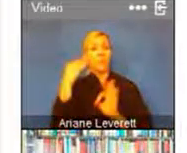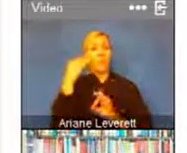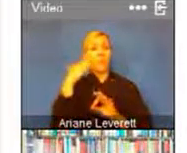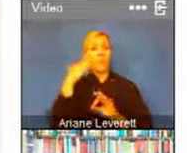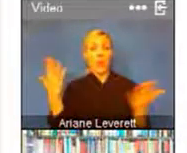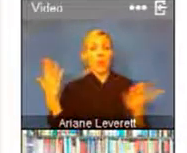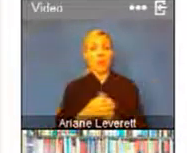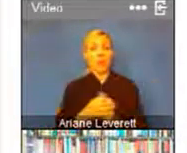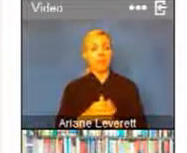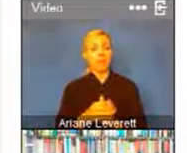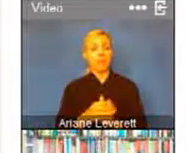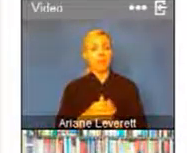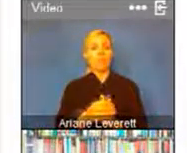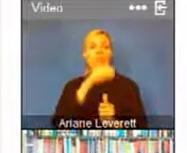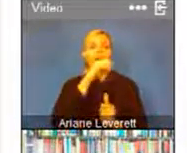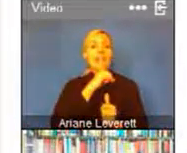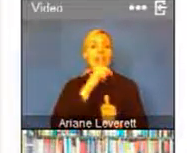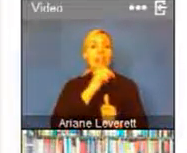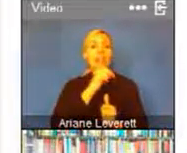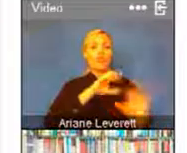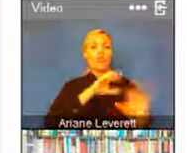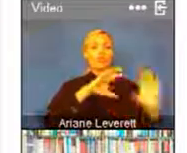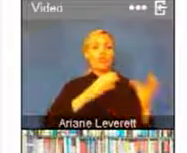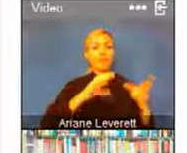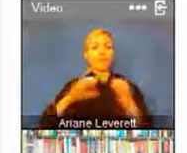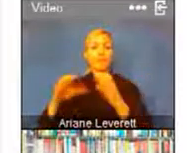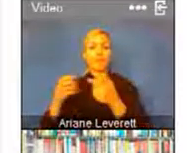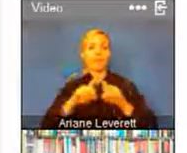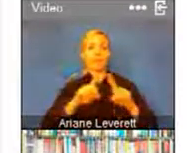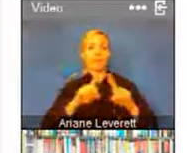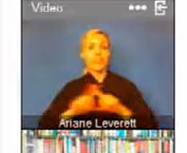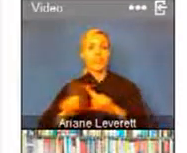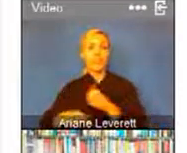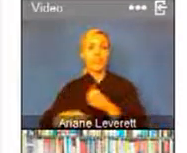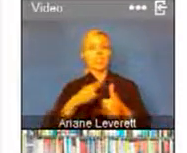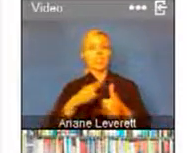nutrition, to encourage the holistic development of children.